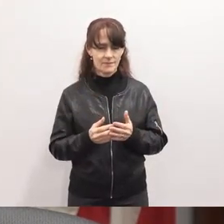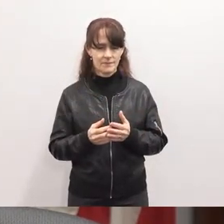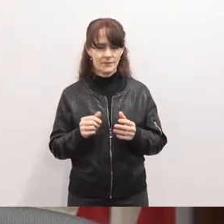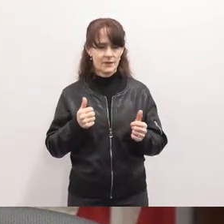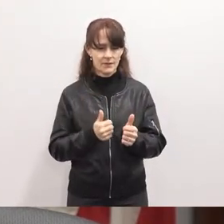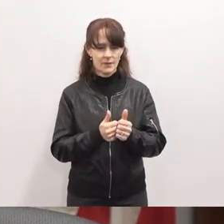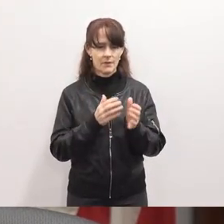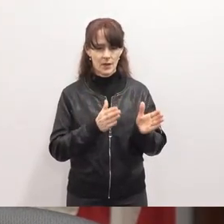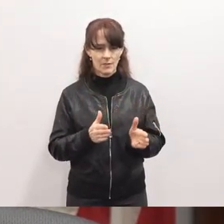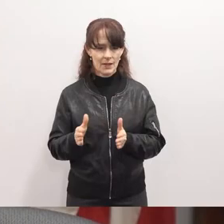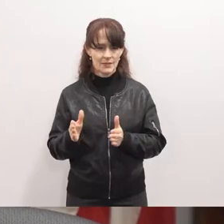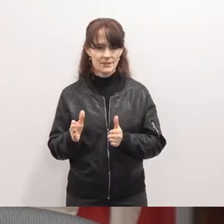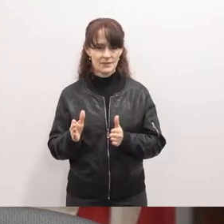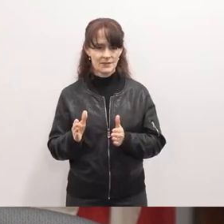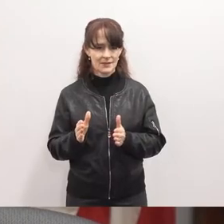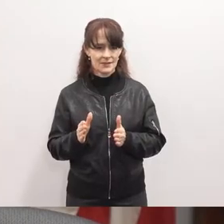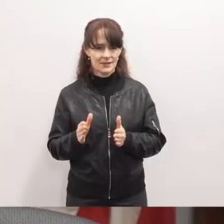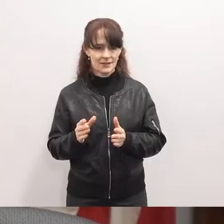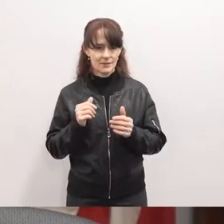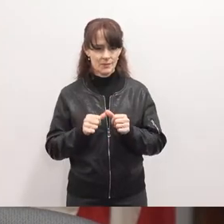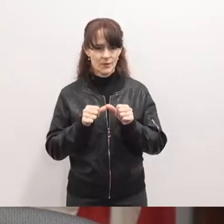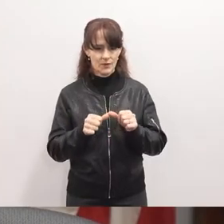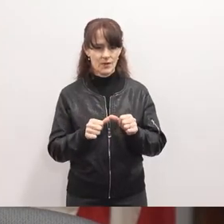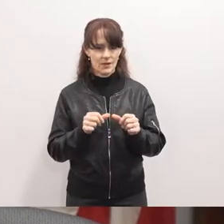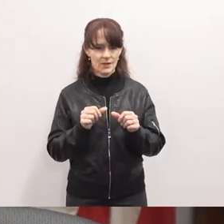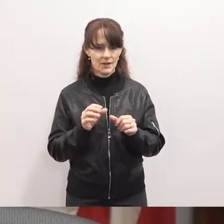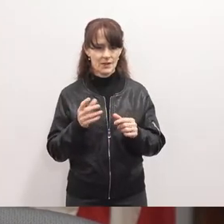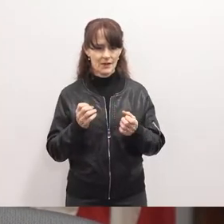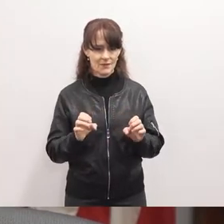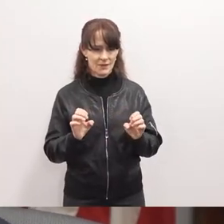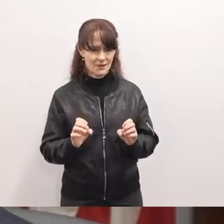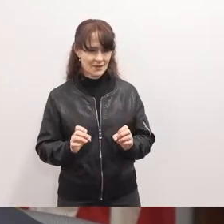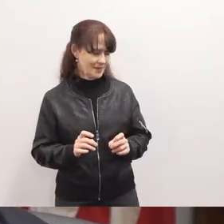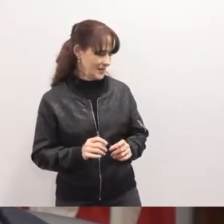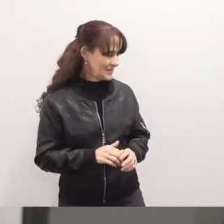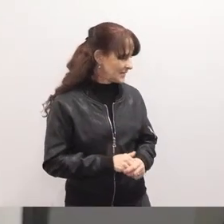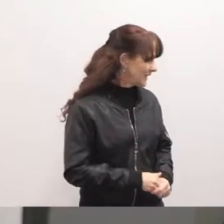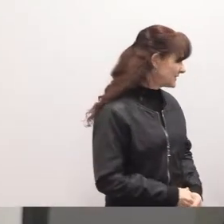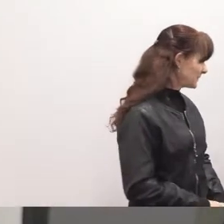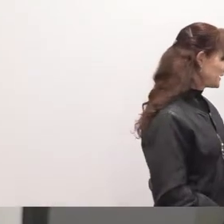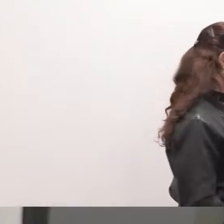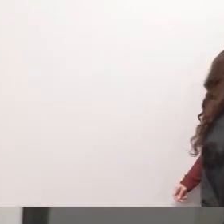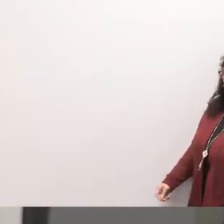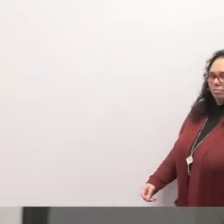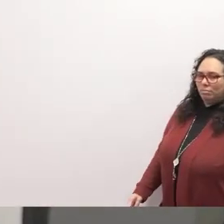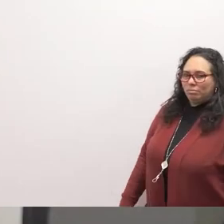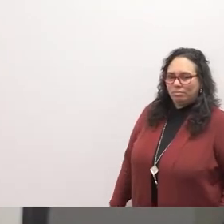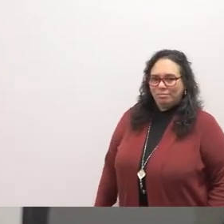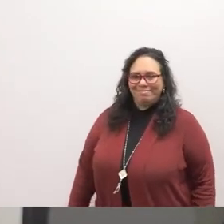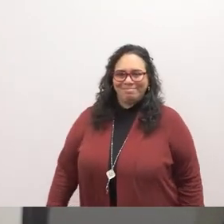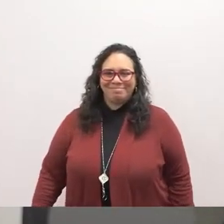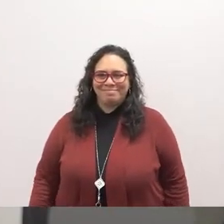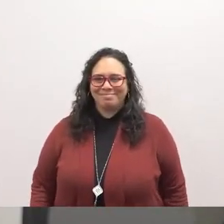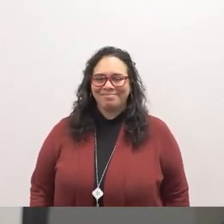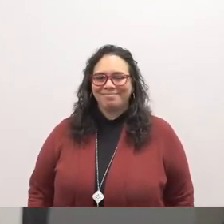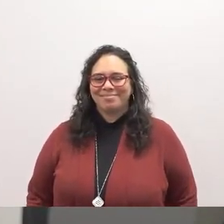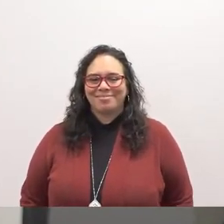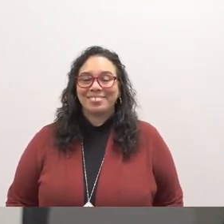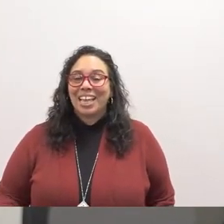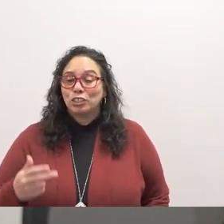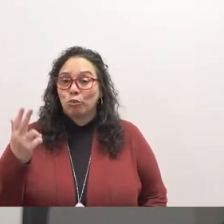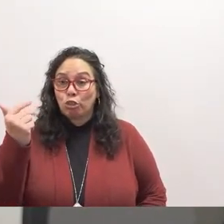with our plans to move forward on our sustainability efforts. Absolutely. Thank you. So I draw your attention to item number 13 on our